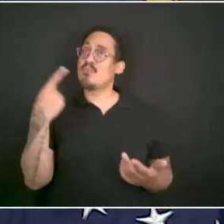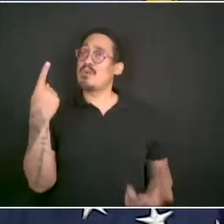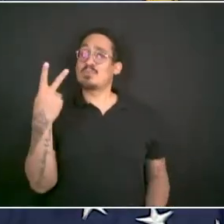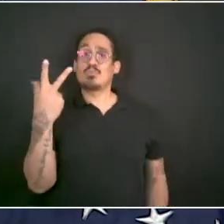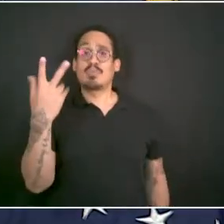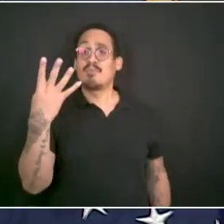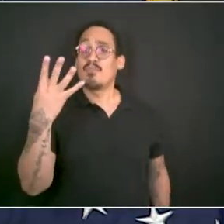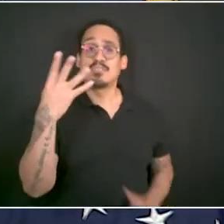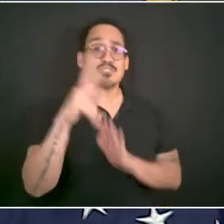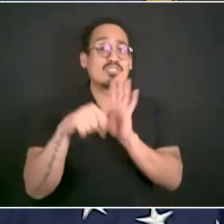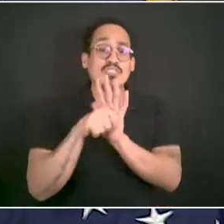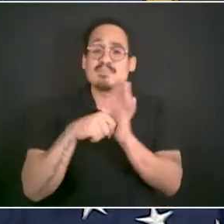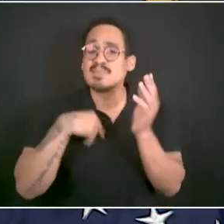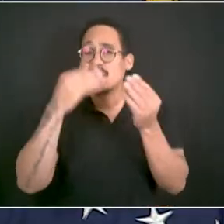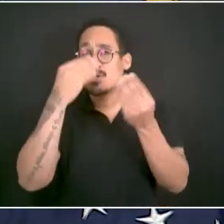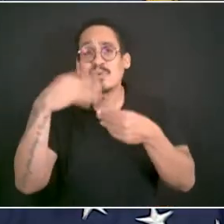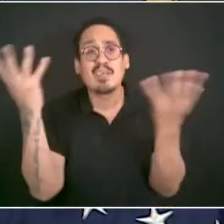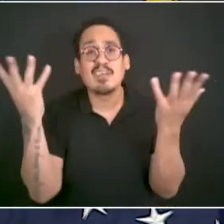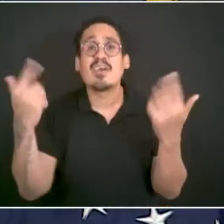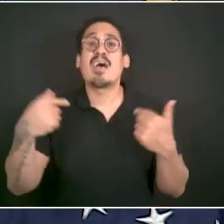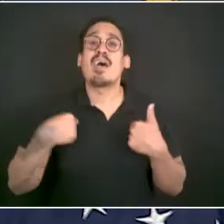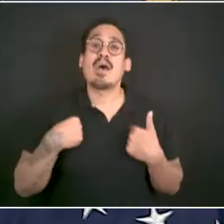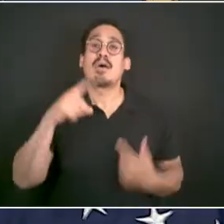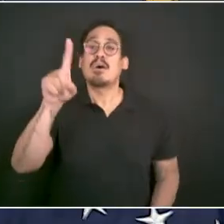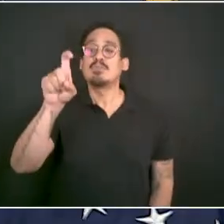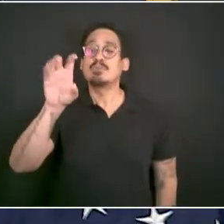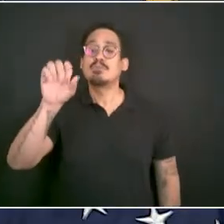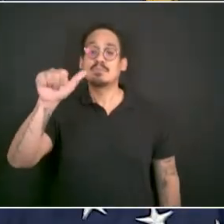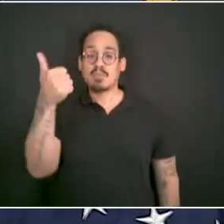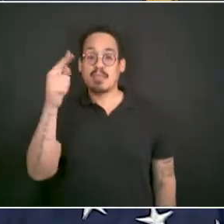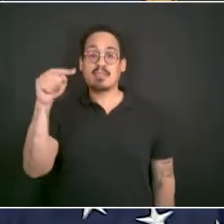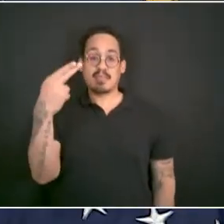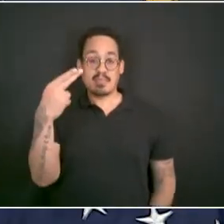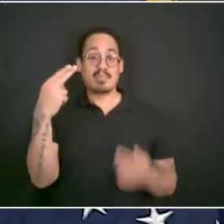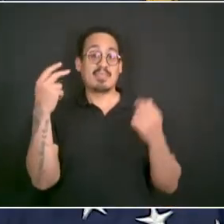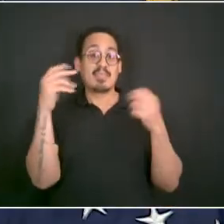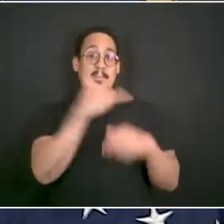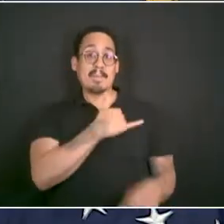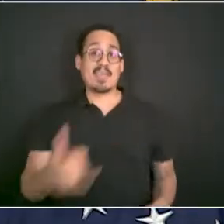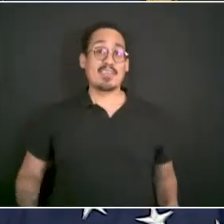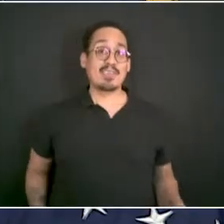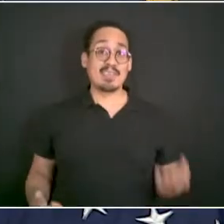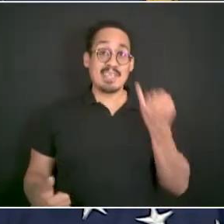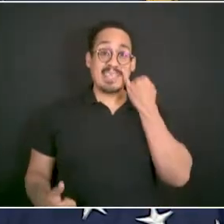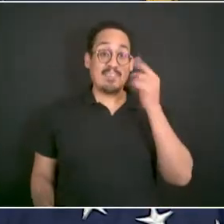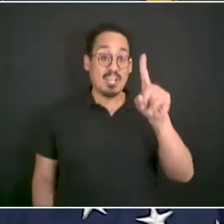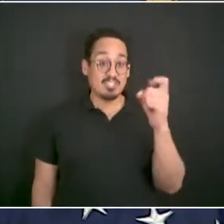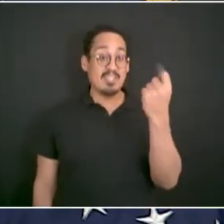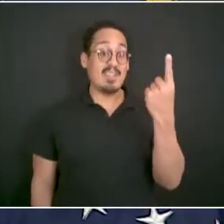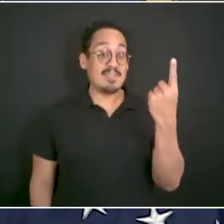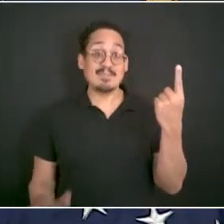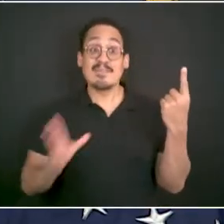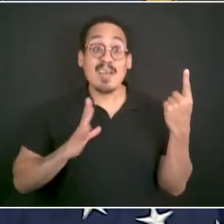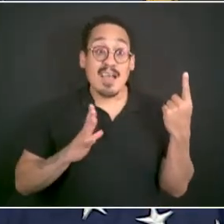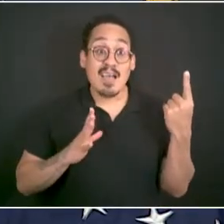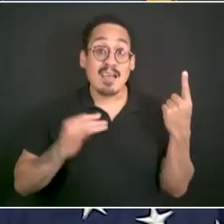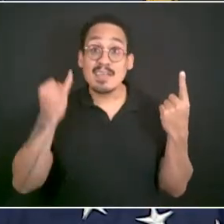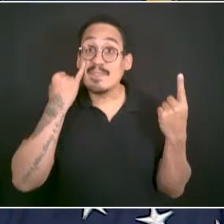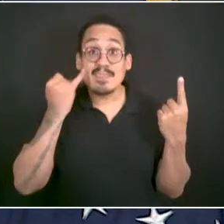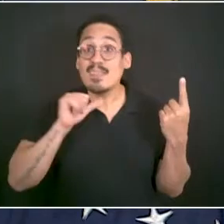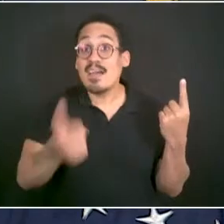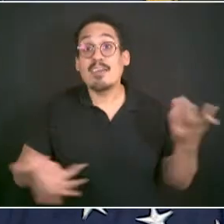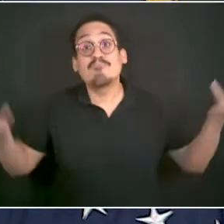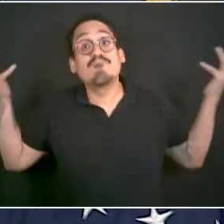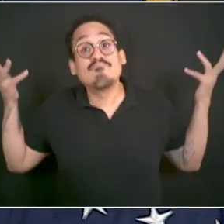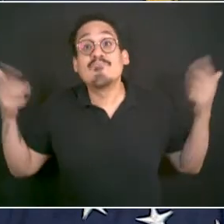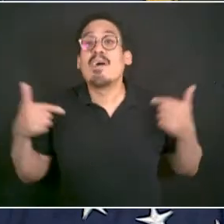I'm the 110th mayor. If I'm on 111, fine. If I'm not, I'm 110.